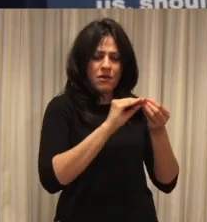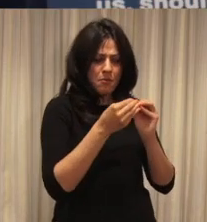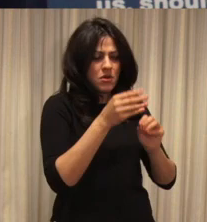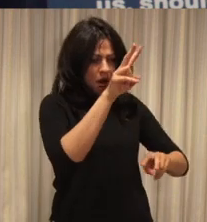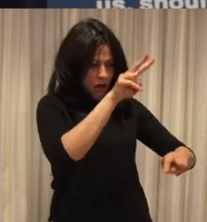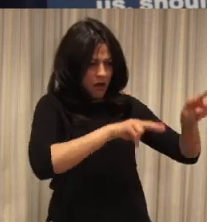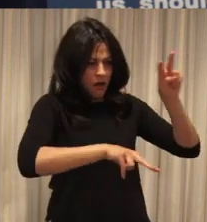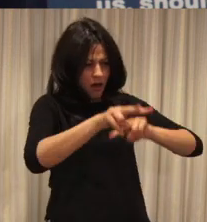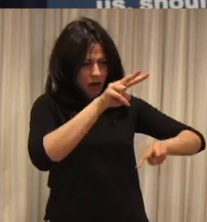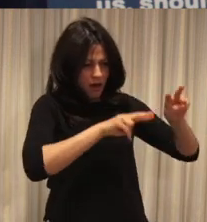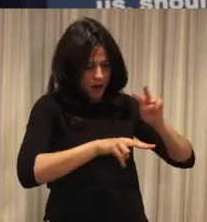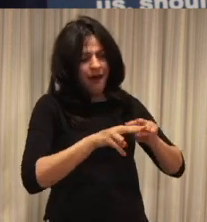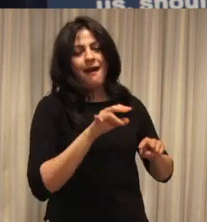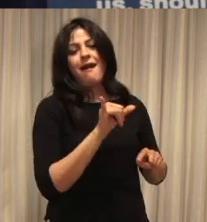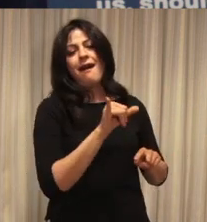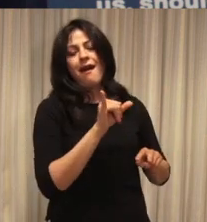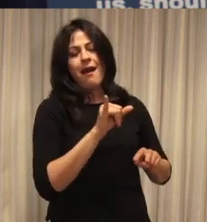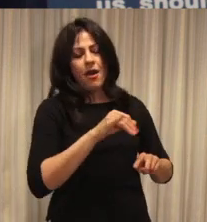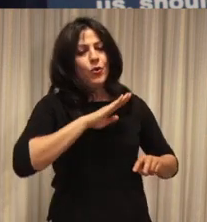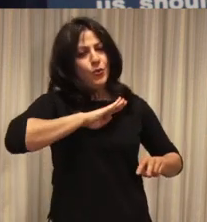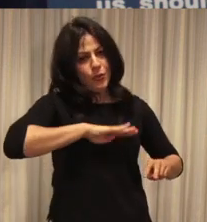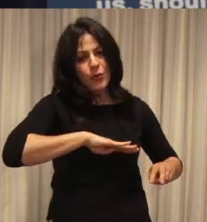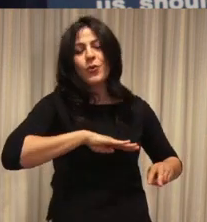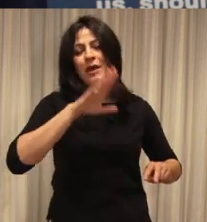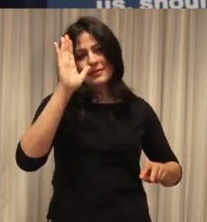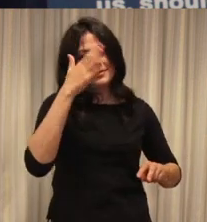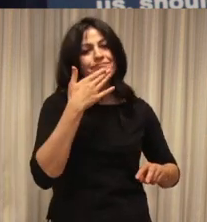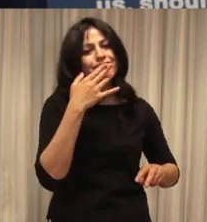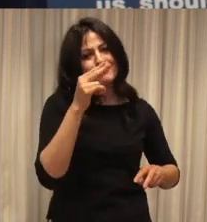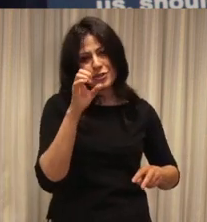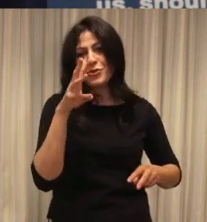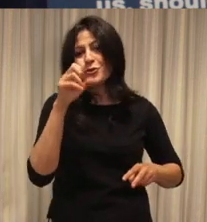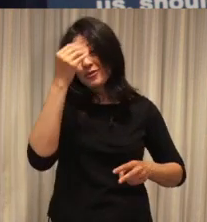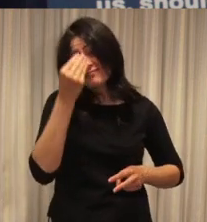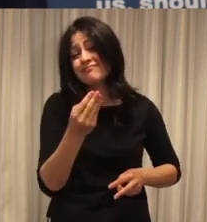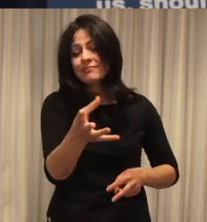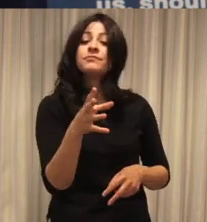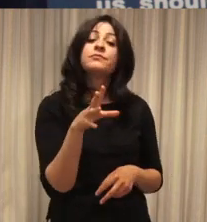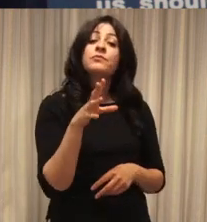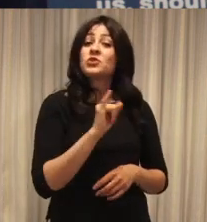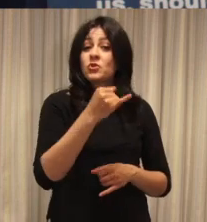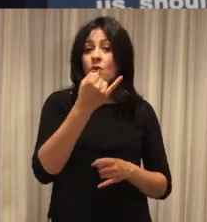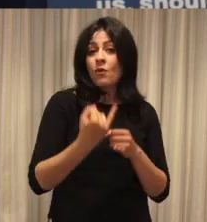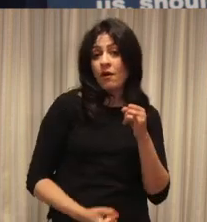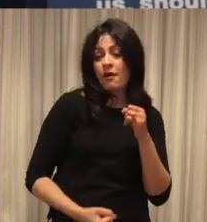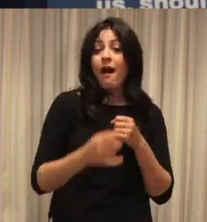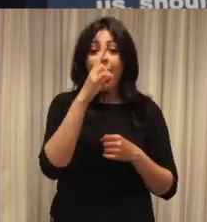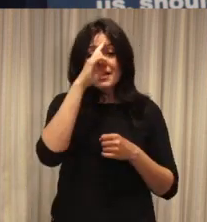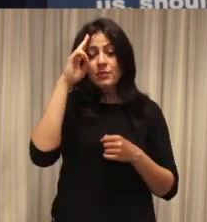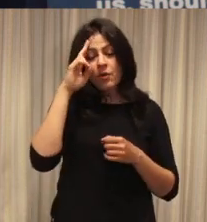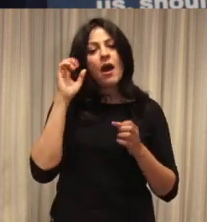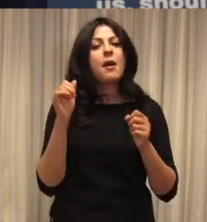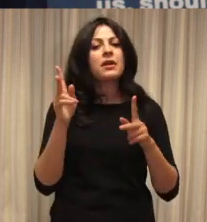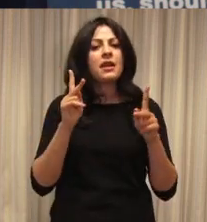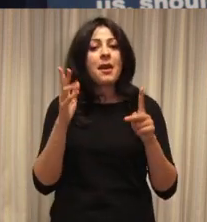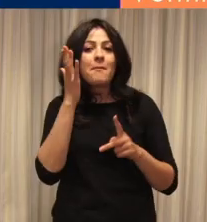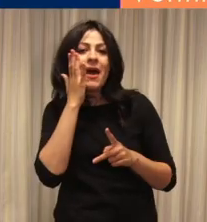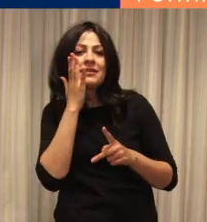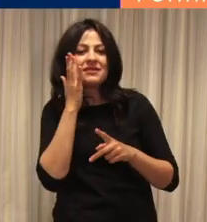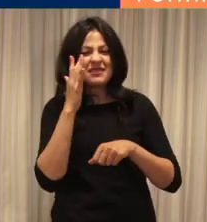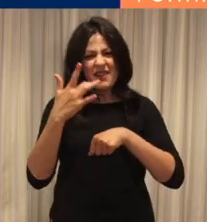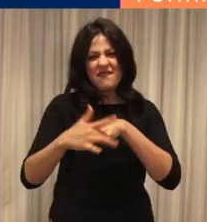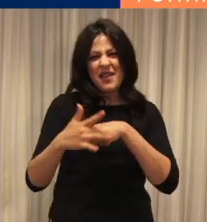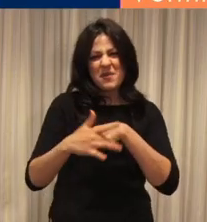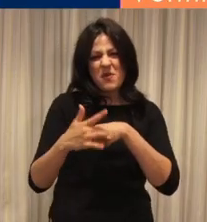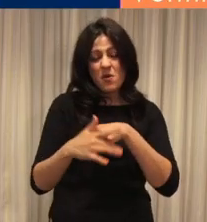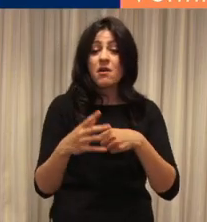showing and where we're at there. Finally, in terms of hospital capacity, we are, as I said, at 11 hospital